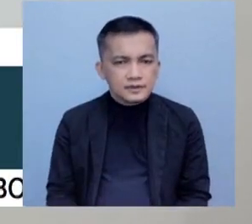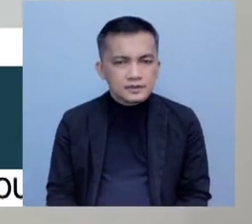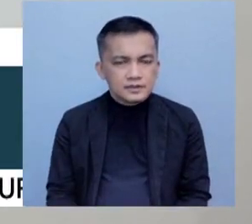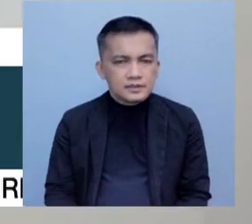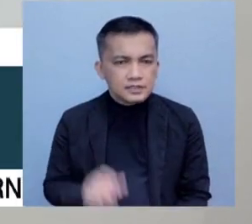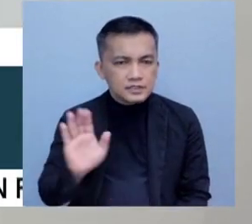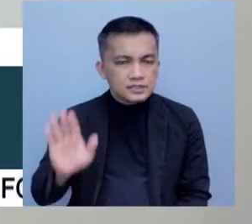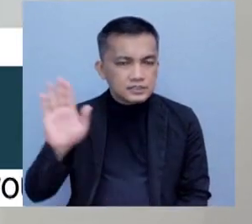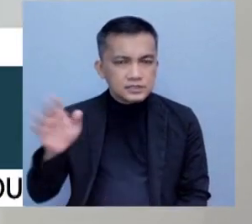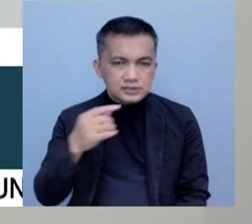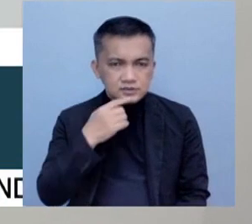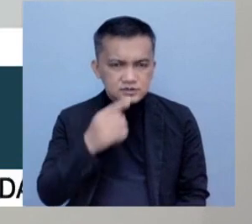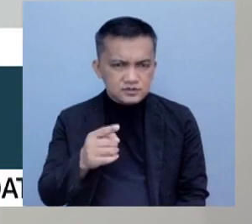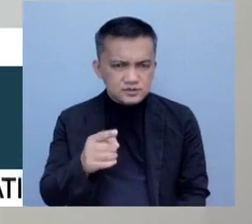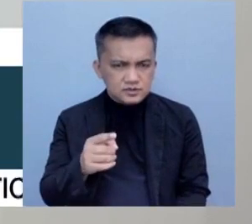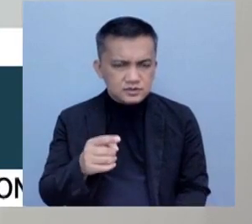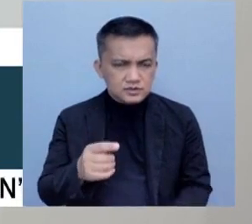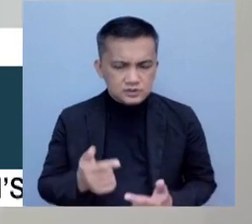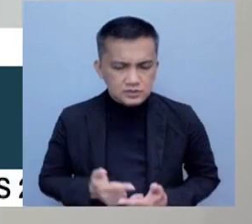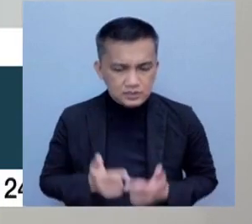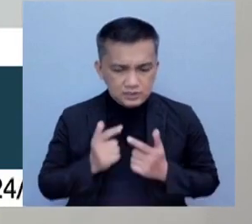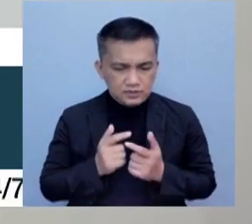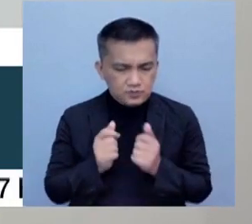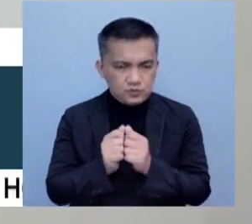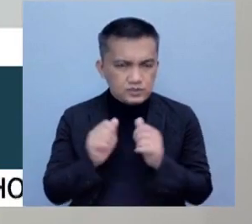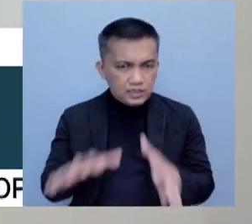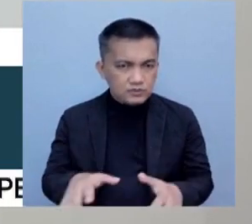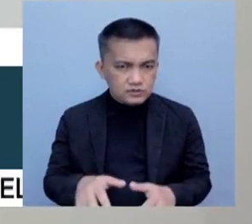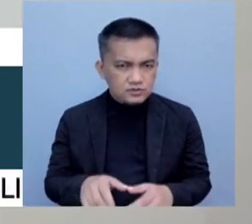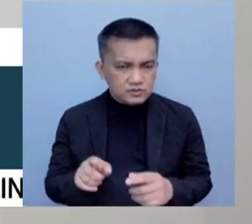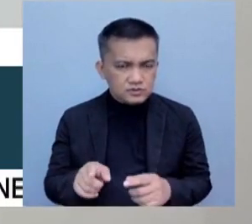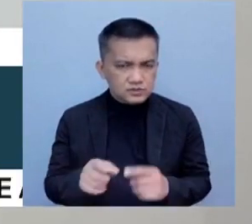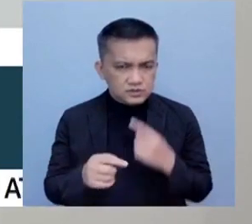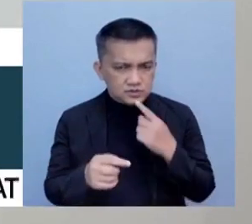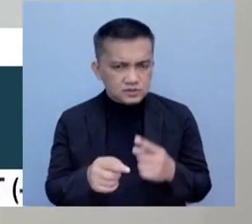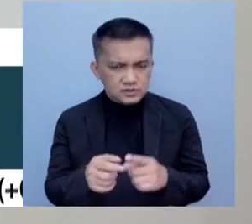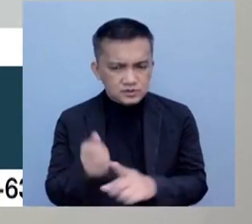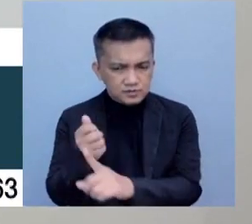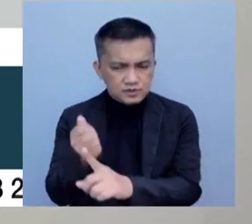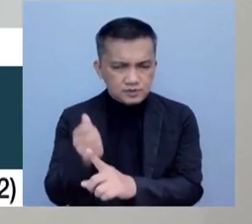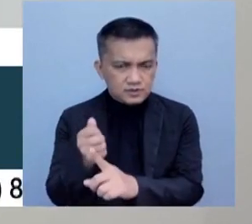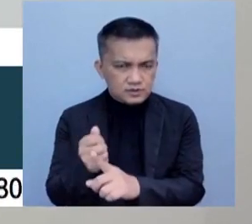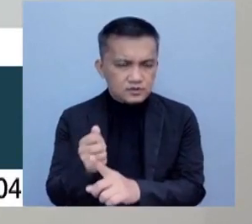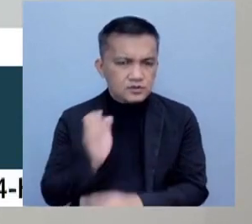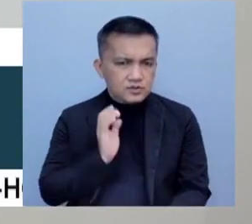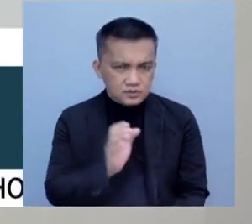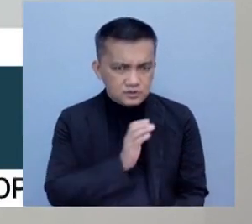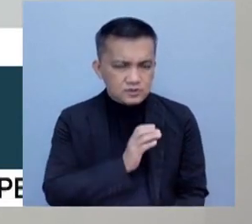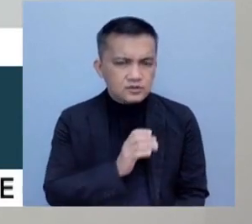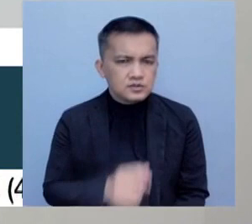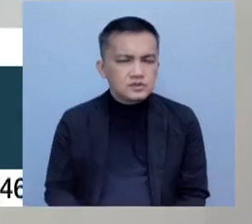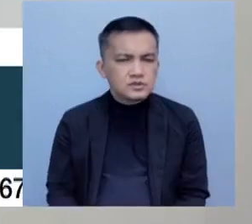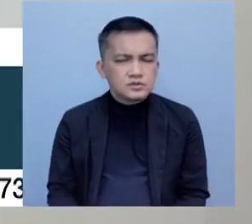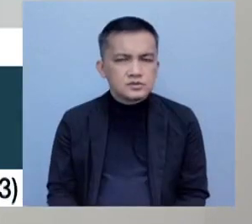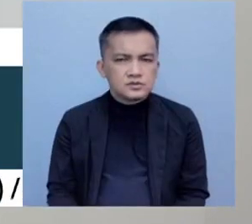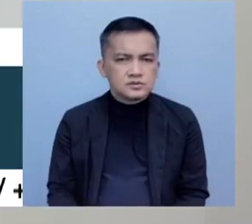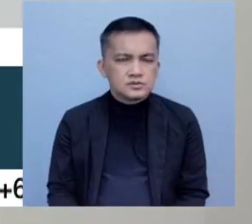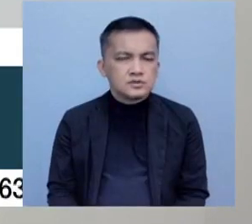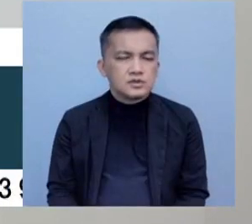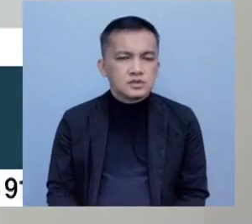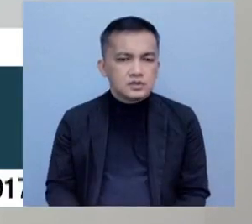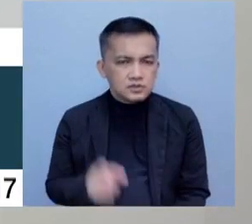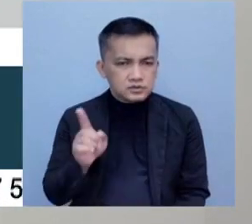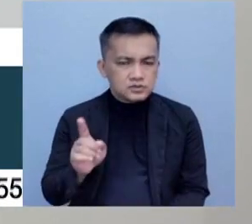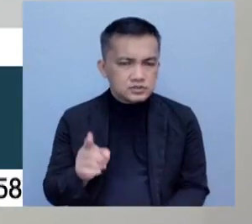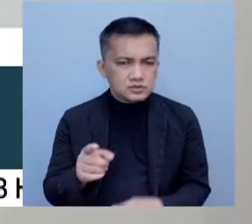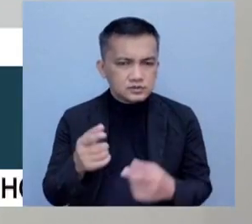that she could live without it. And she would leave it to the sound discretion of the Congress for its proper disposition. Under the